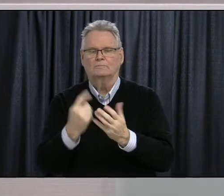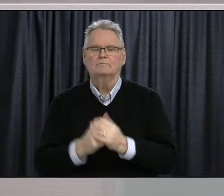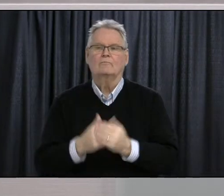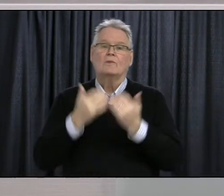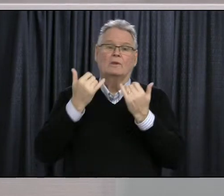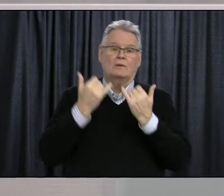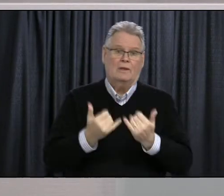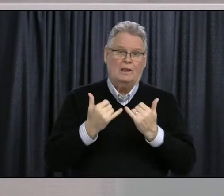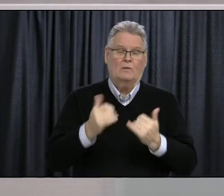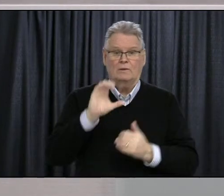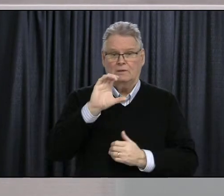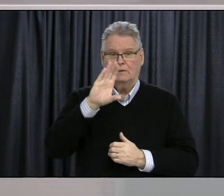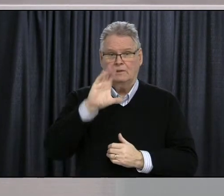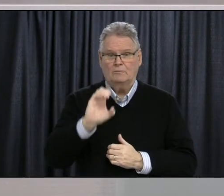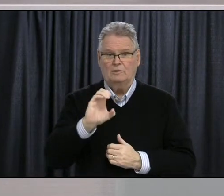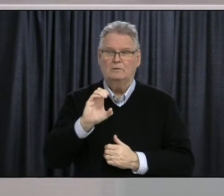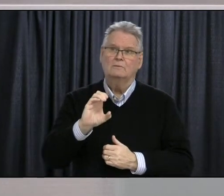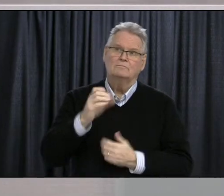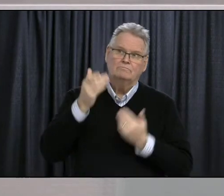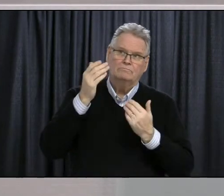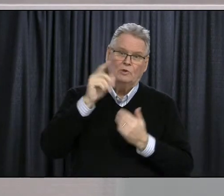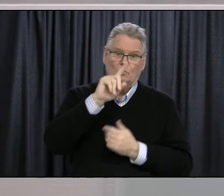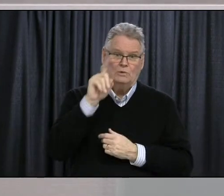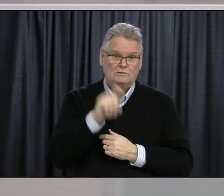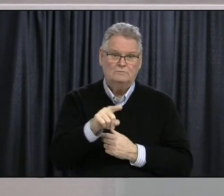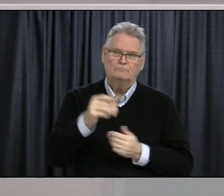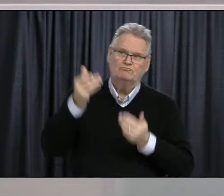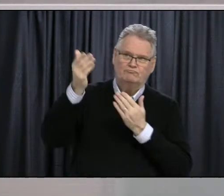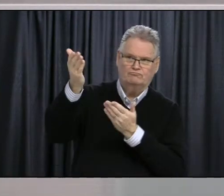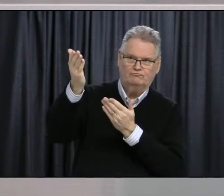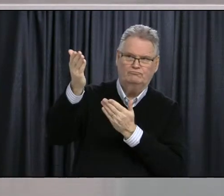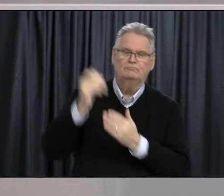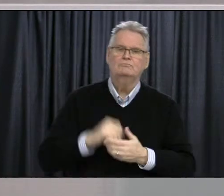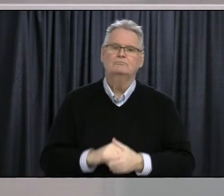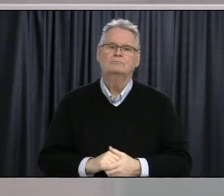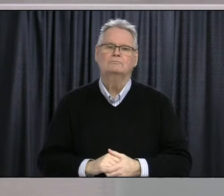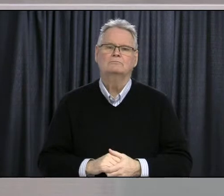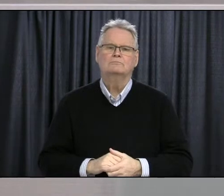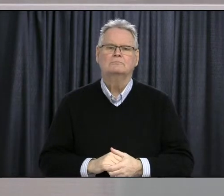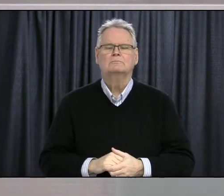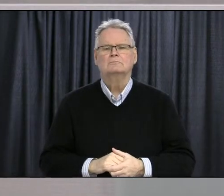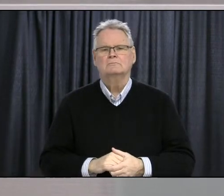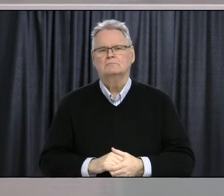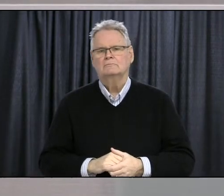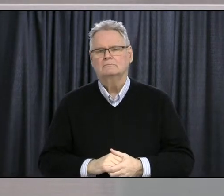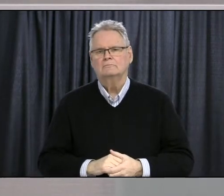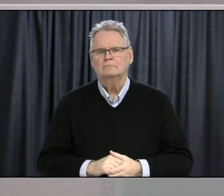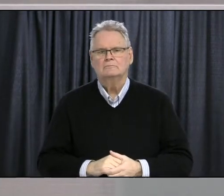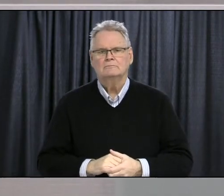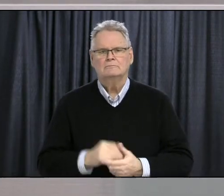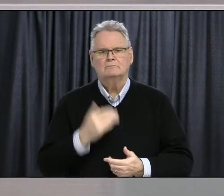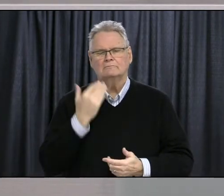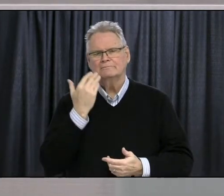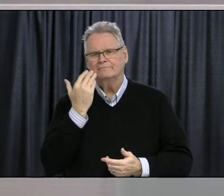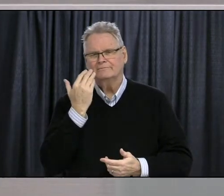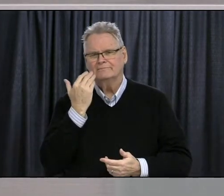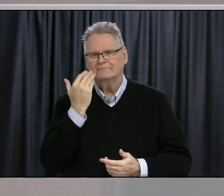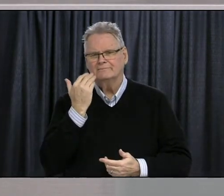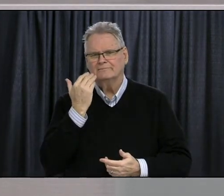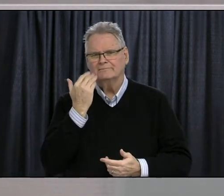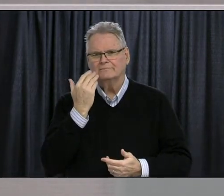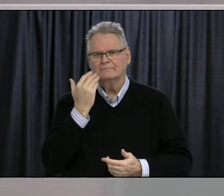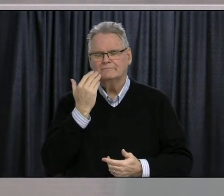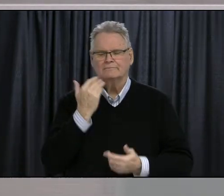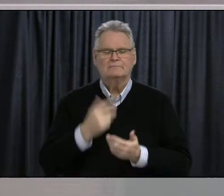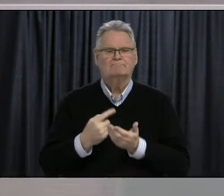Good morning, and thank you. CBC spoke with a business owner whose employee lives with someone who tested positive. And when we spoke